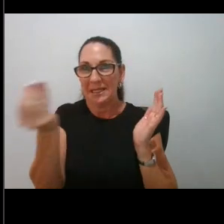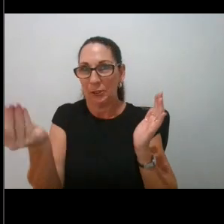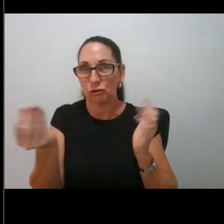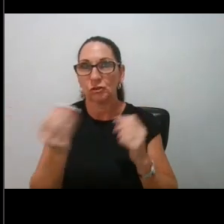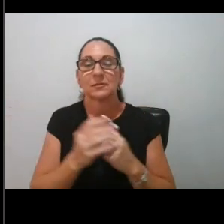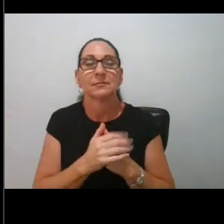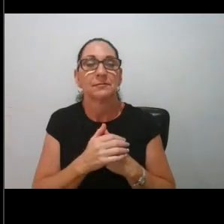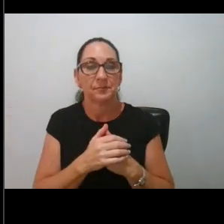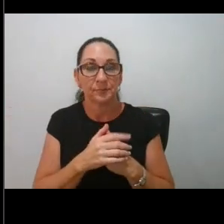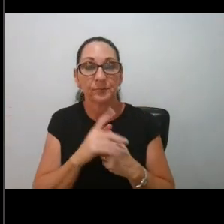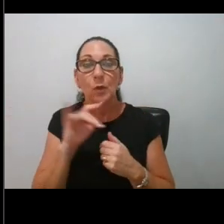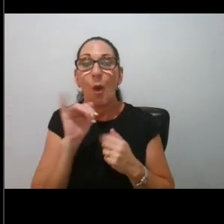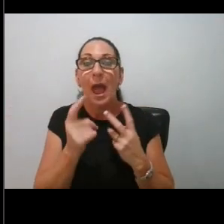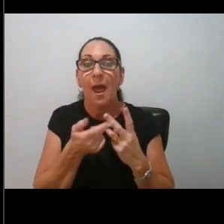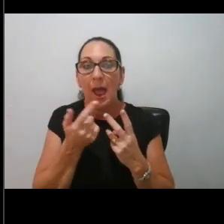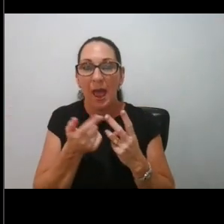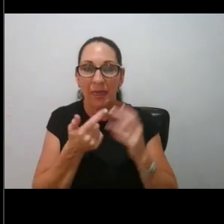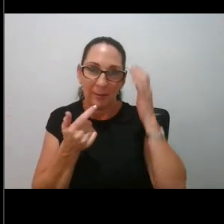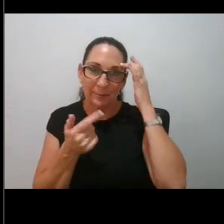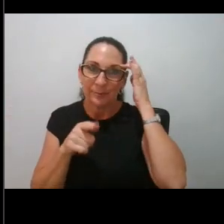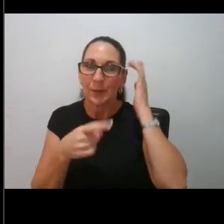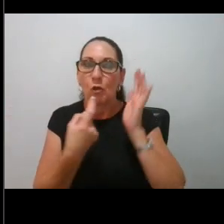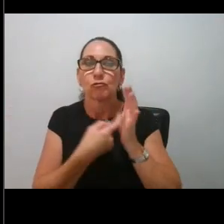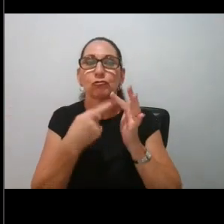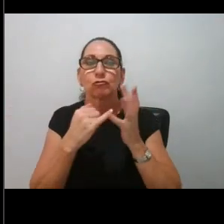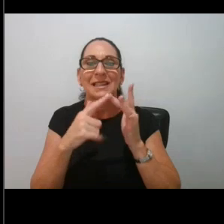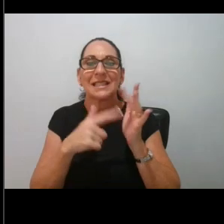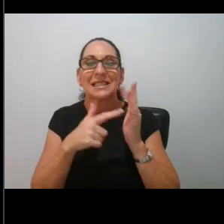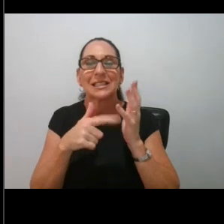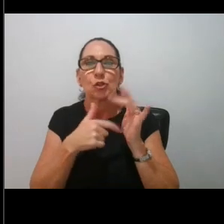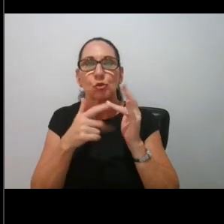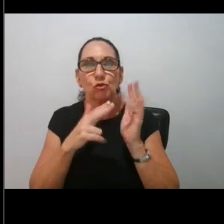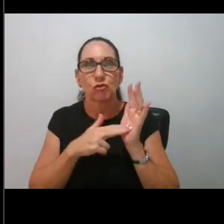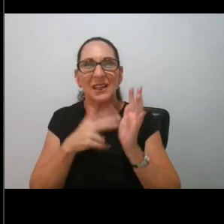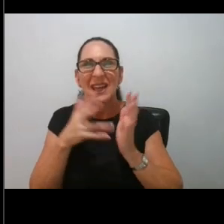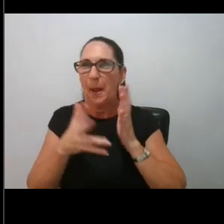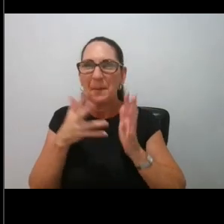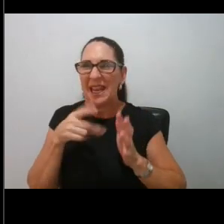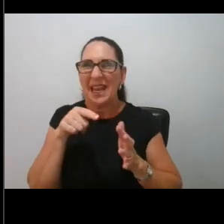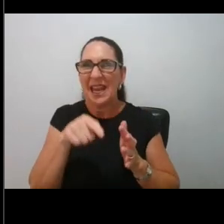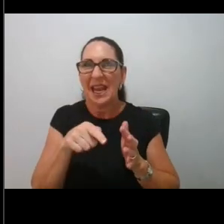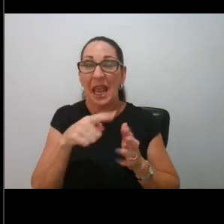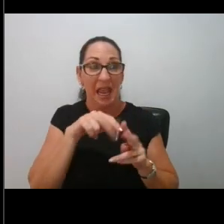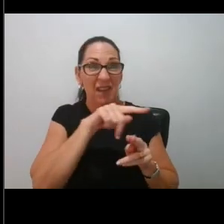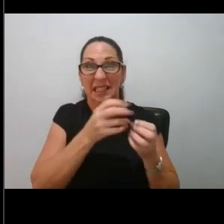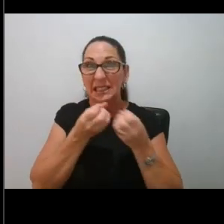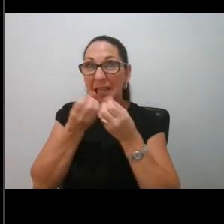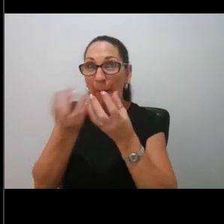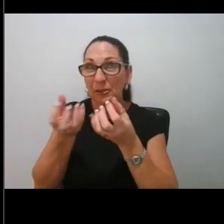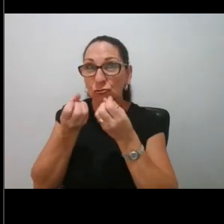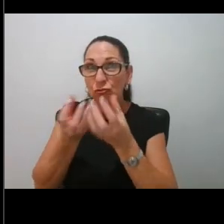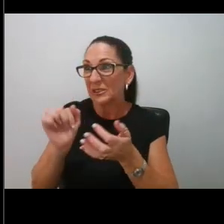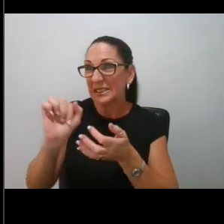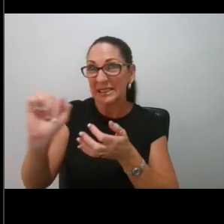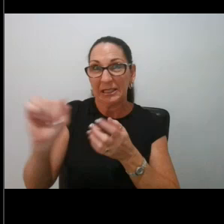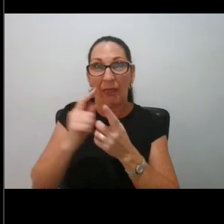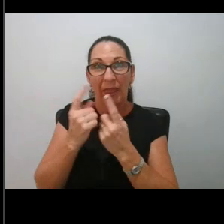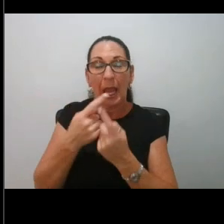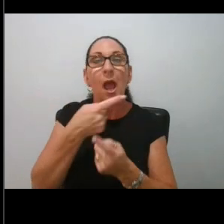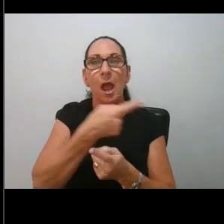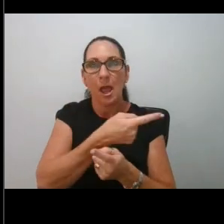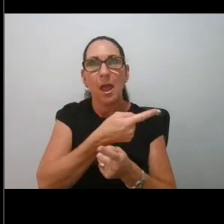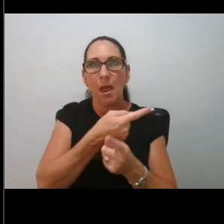facilitate is restitution. And what we mean by that is it's a payment